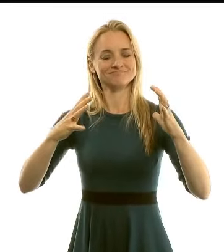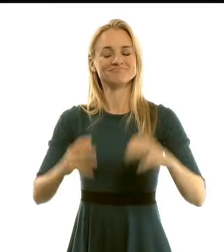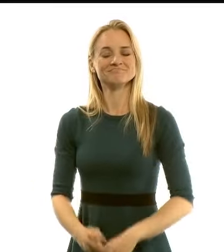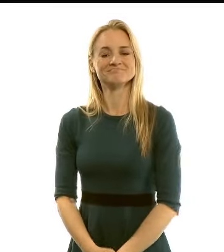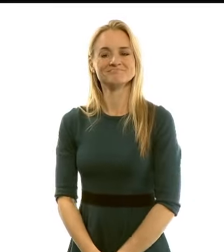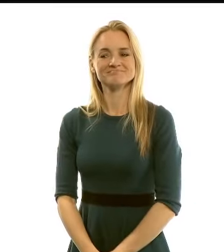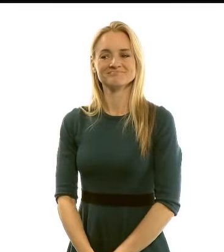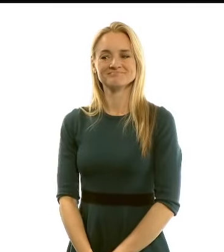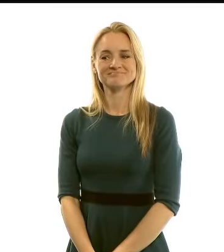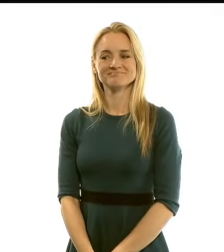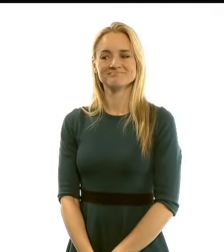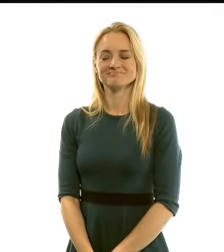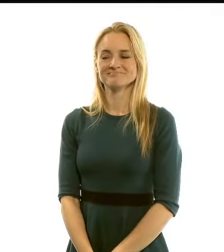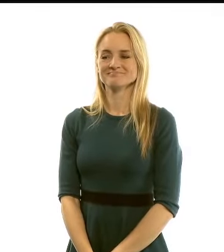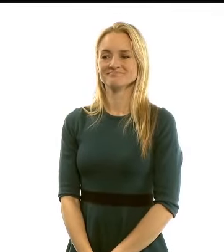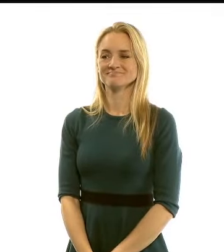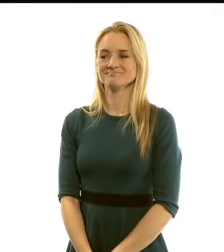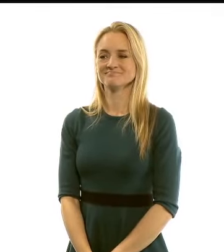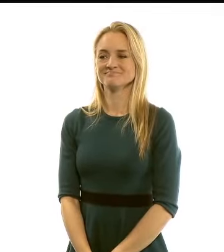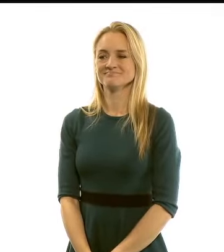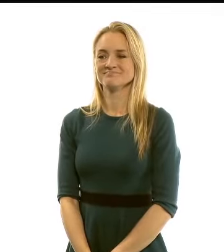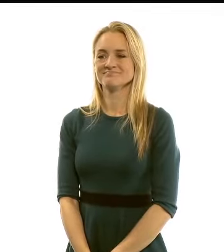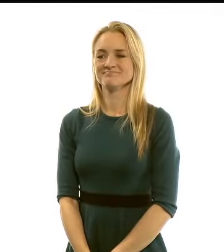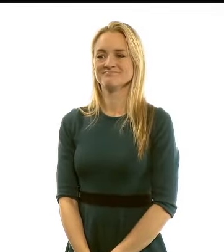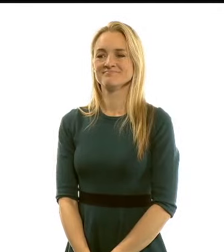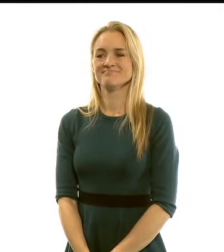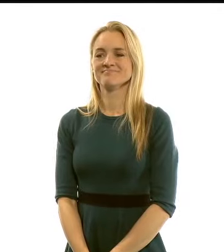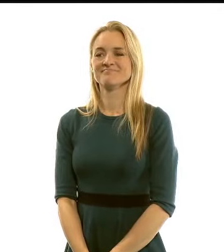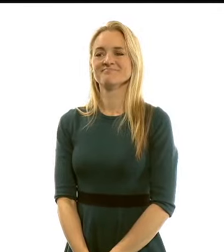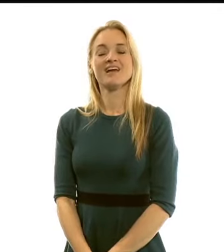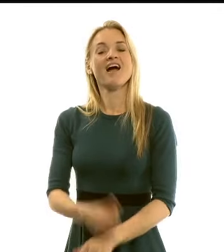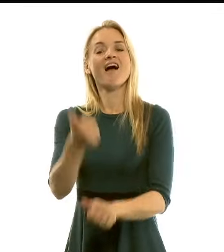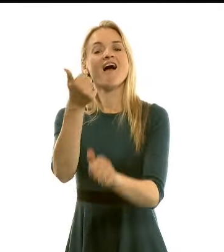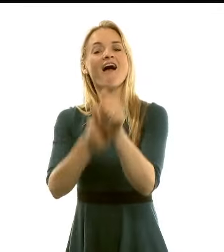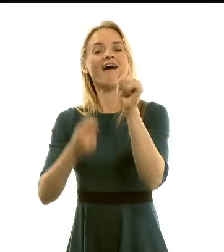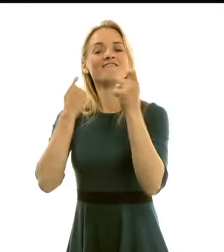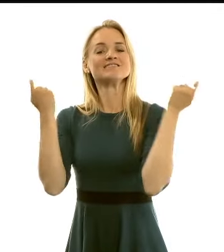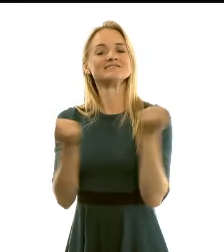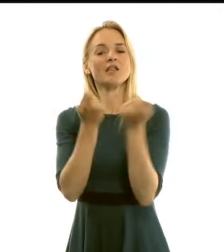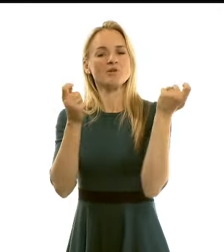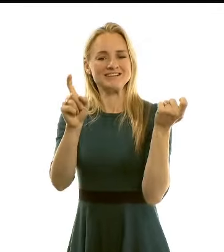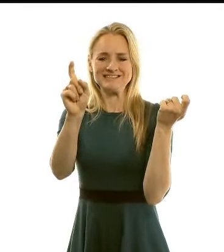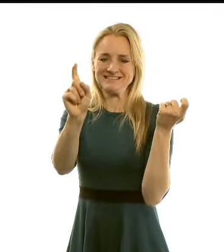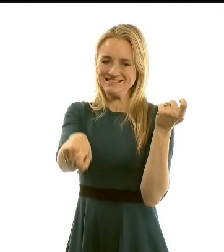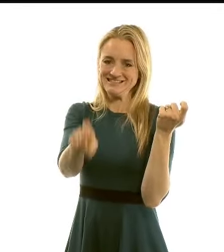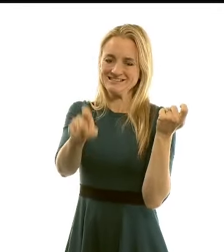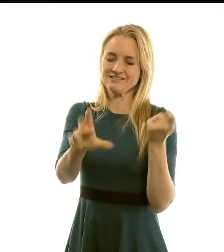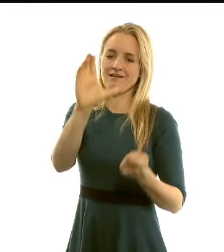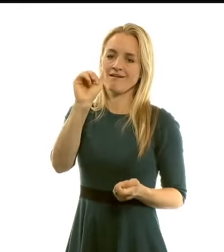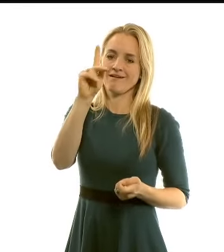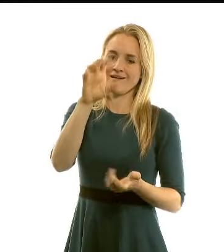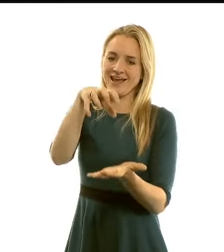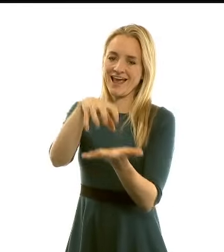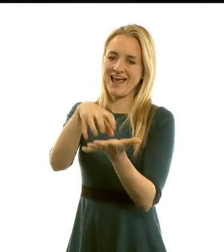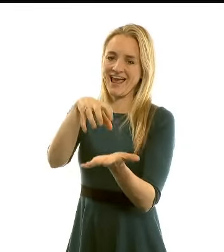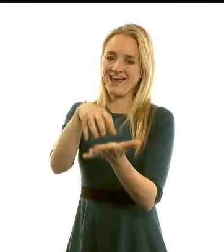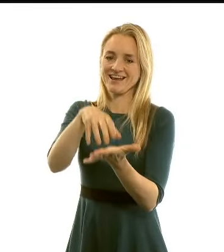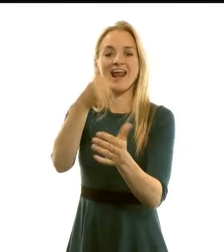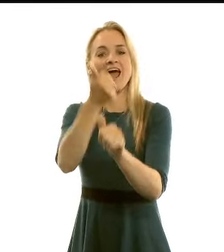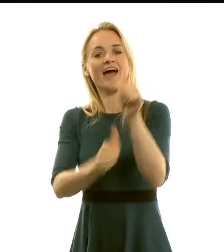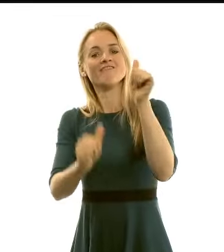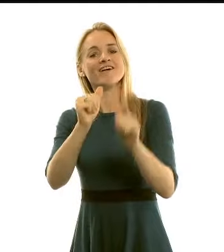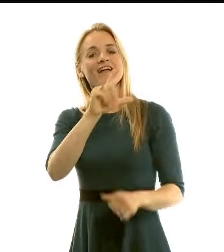What an incredible achievement. Every celebration needs a cake, and every LEGO Master deserves recognition. So bring